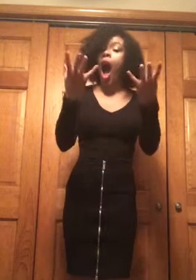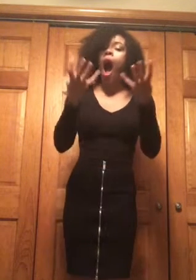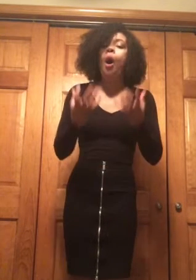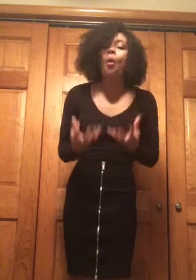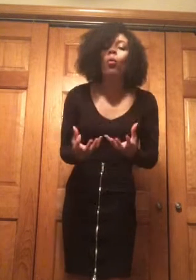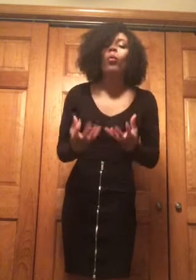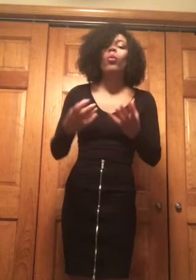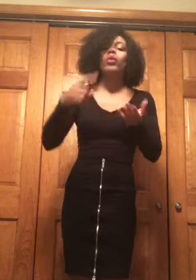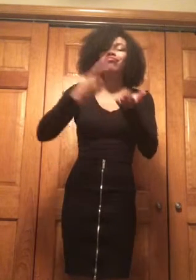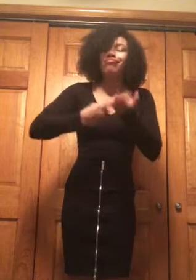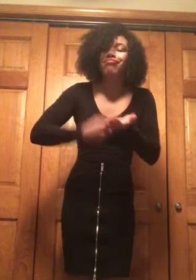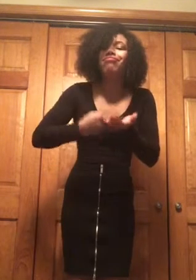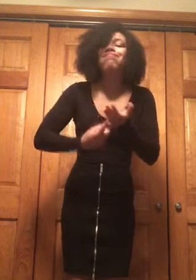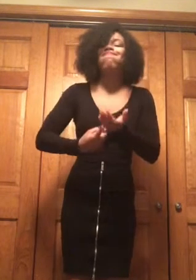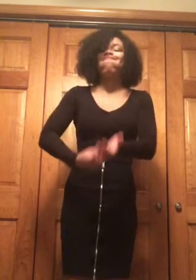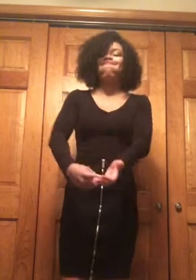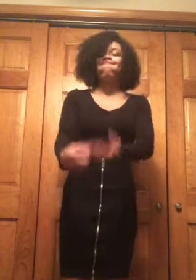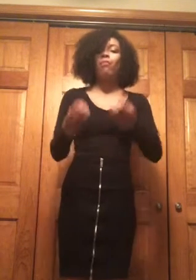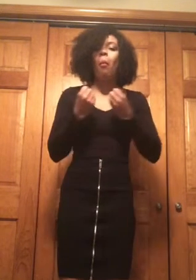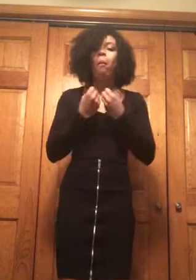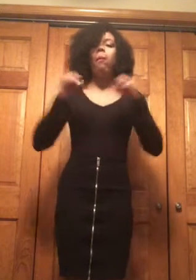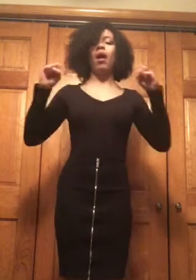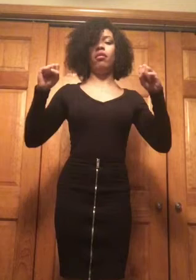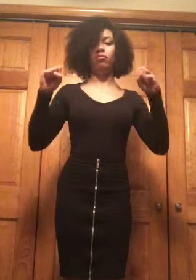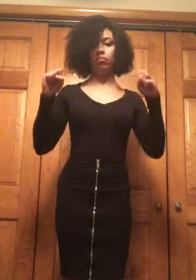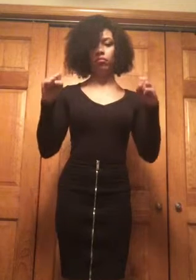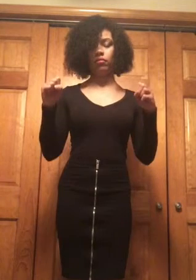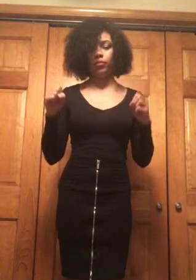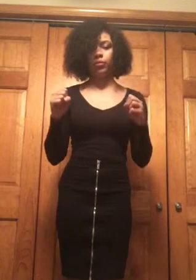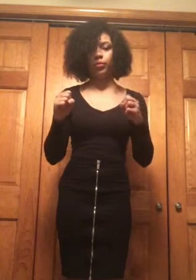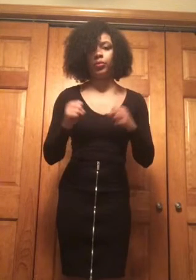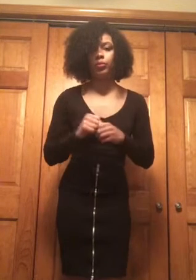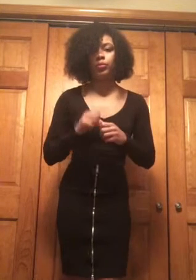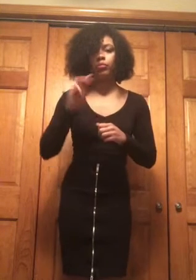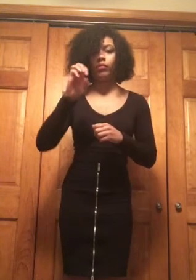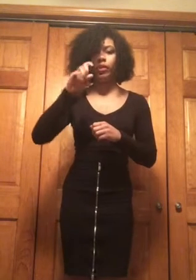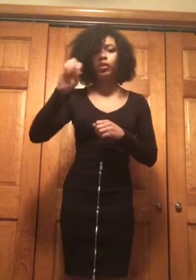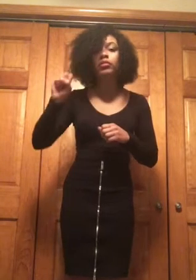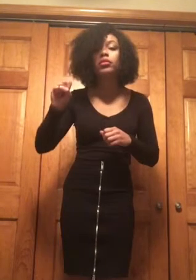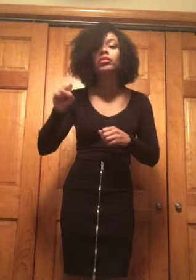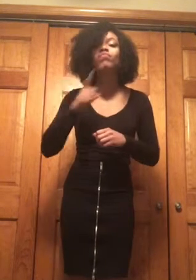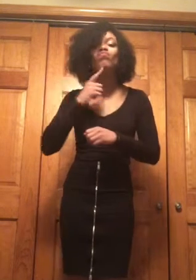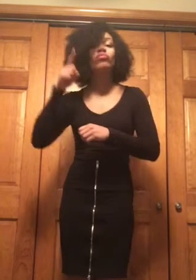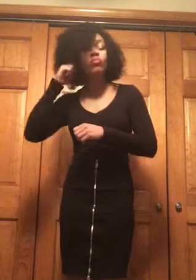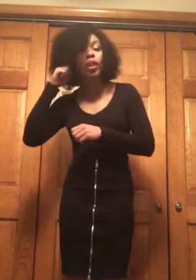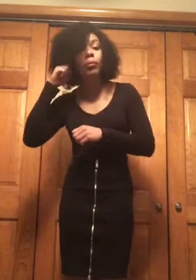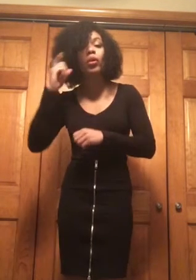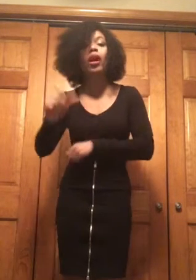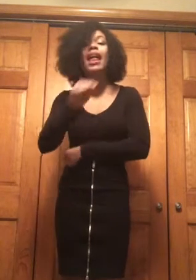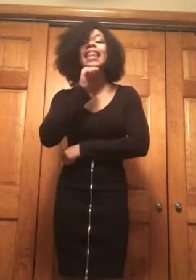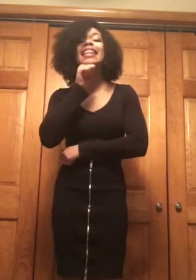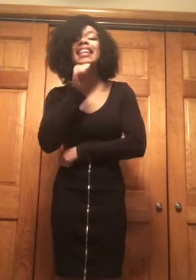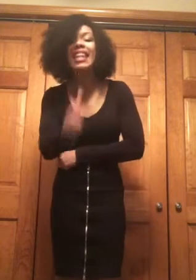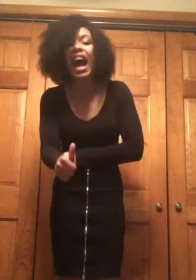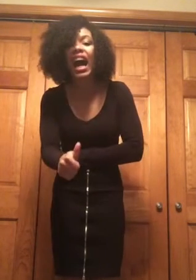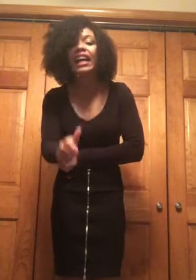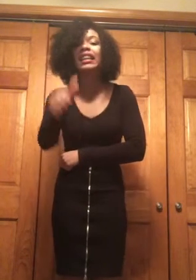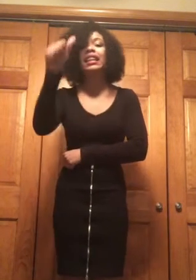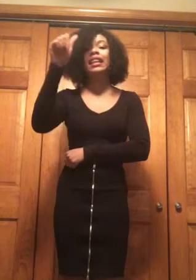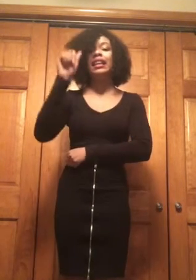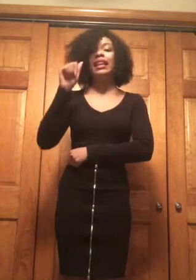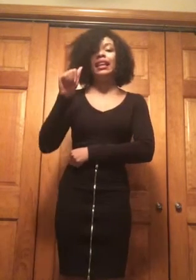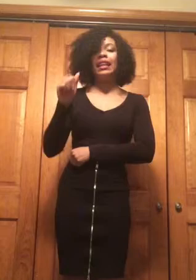So I want to start off with a super powerful message, one that I want you all to hear. It's this: deaf people are not